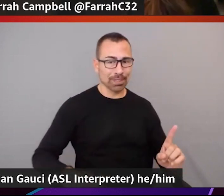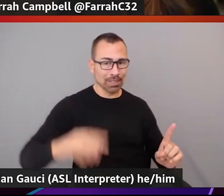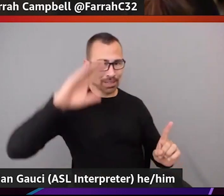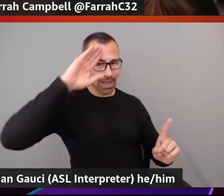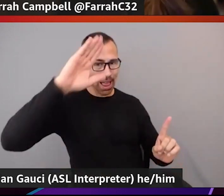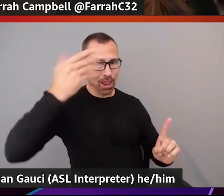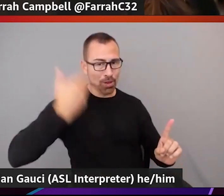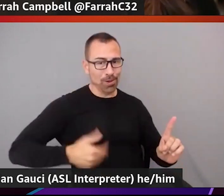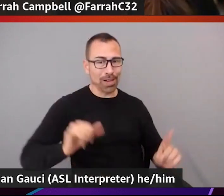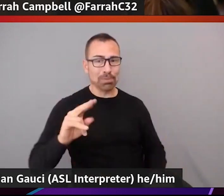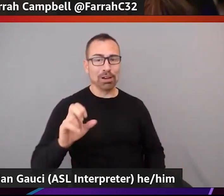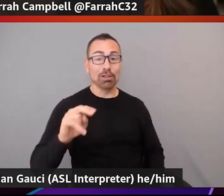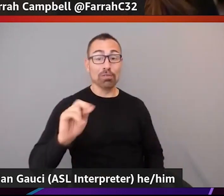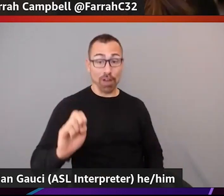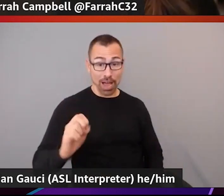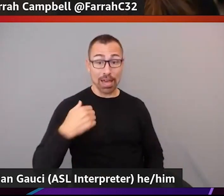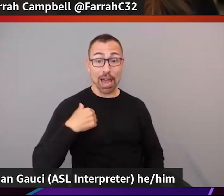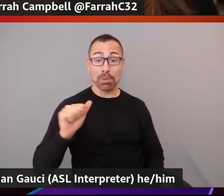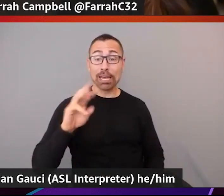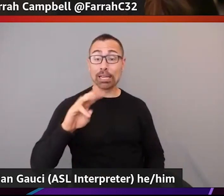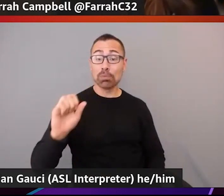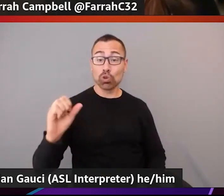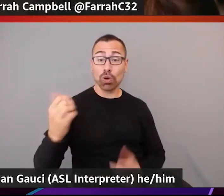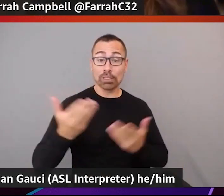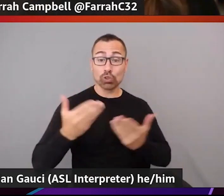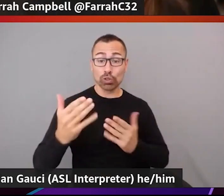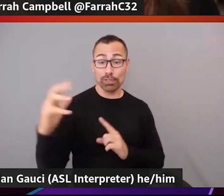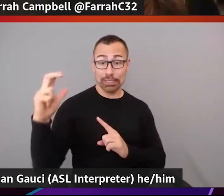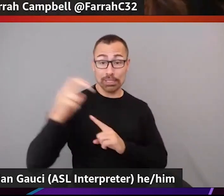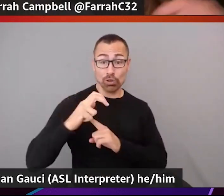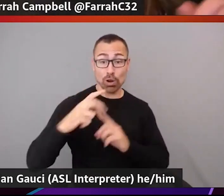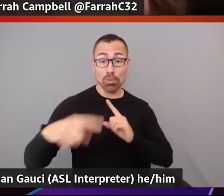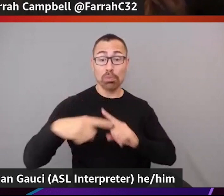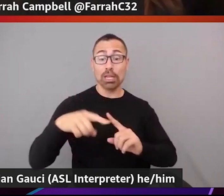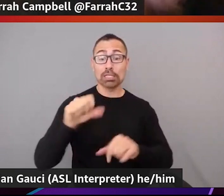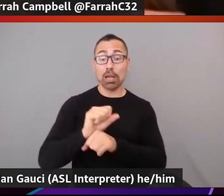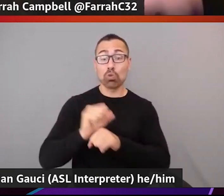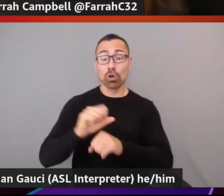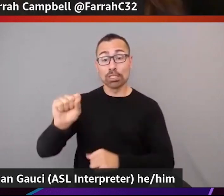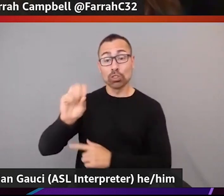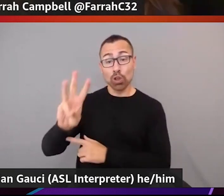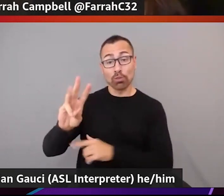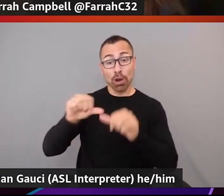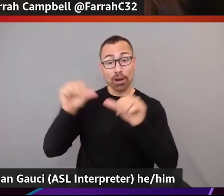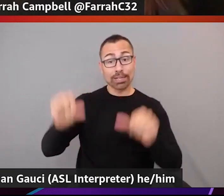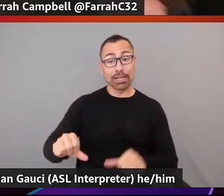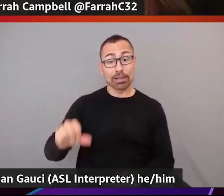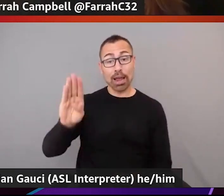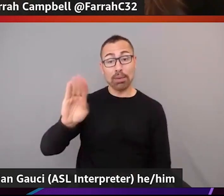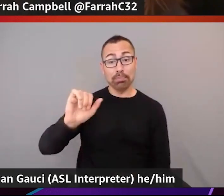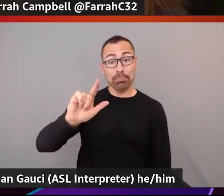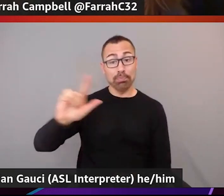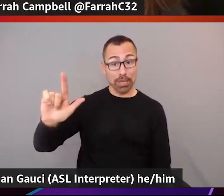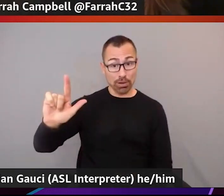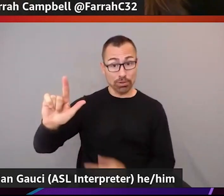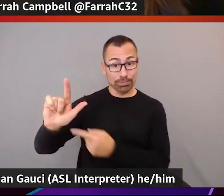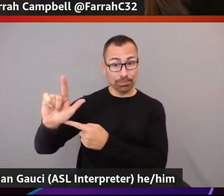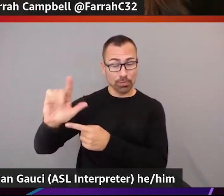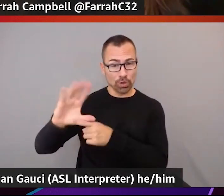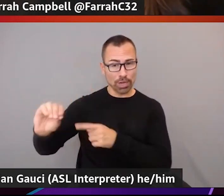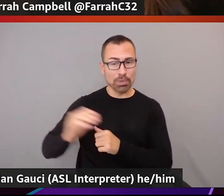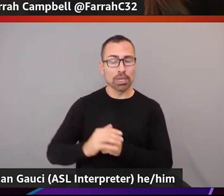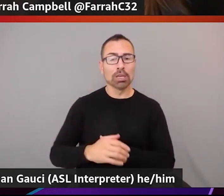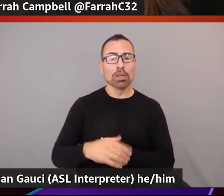Serverless hero. I also work as a software architect at Bill. And so basically one liner about Bill, we simplify